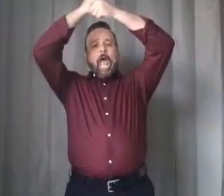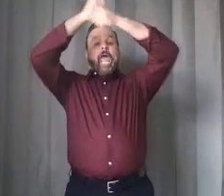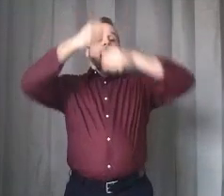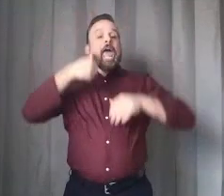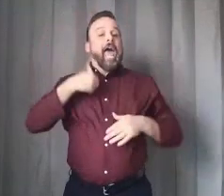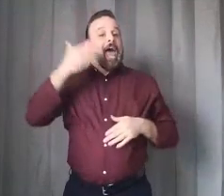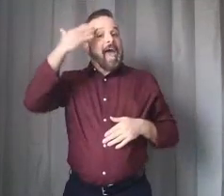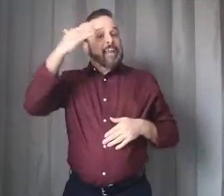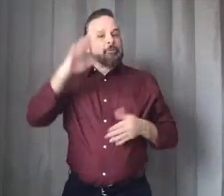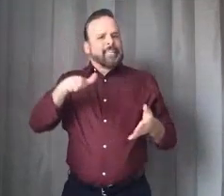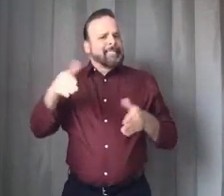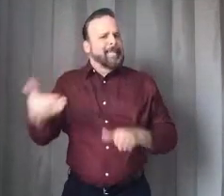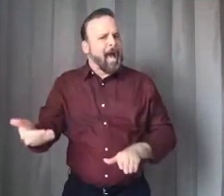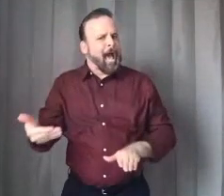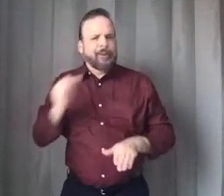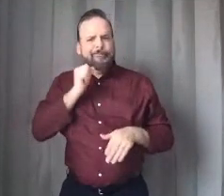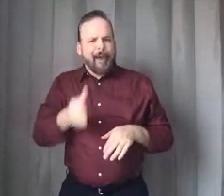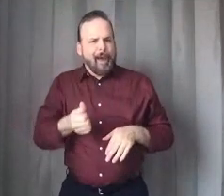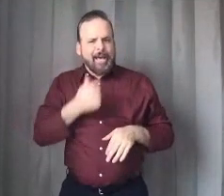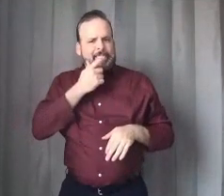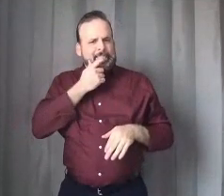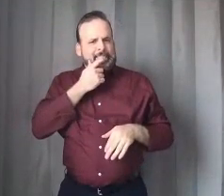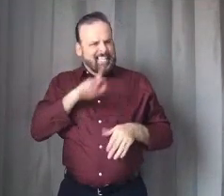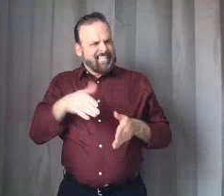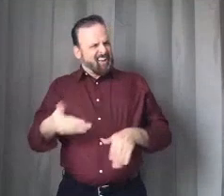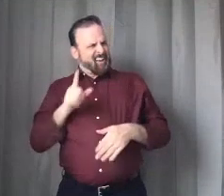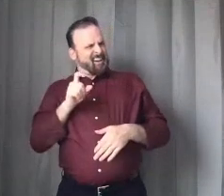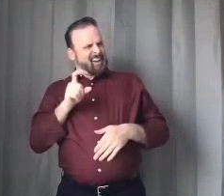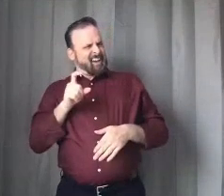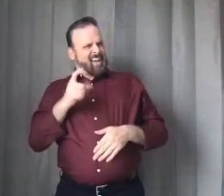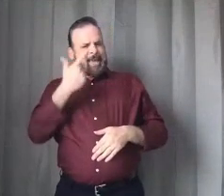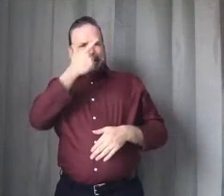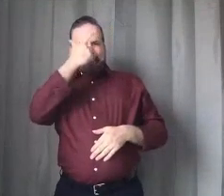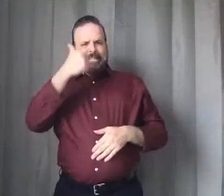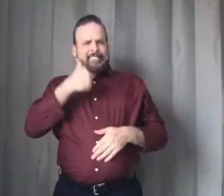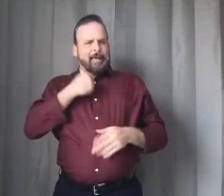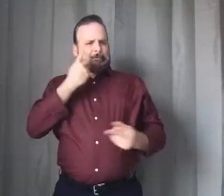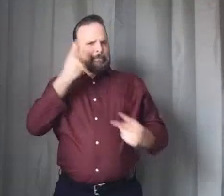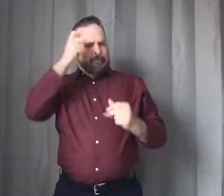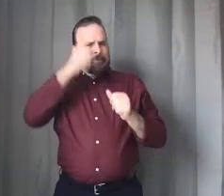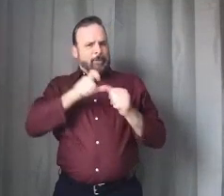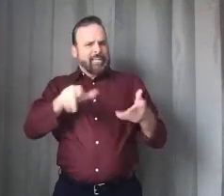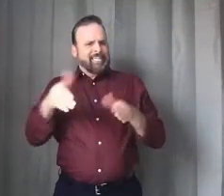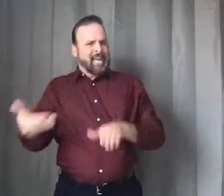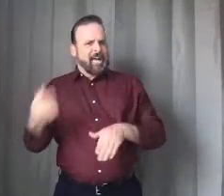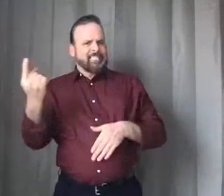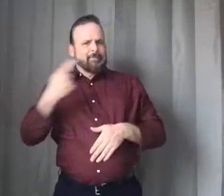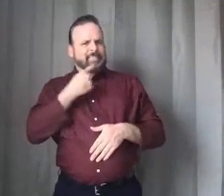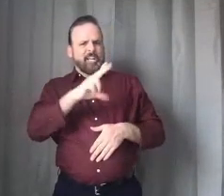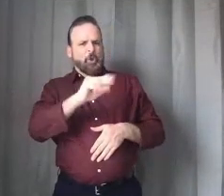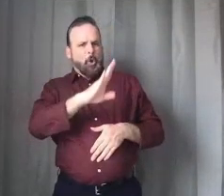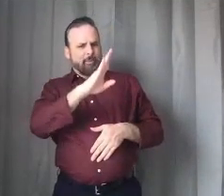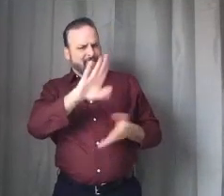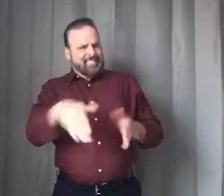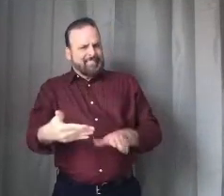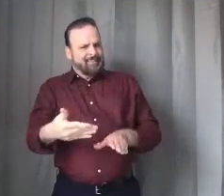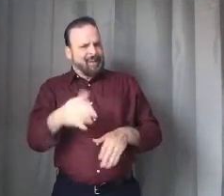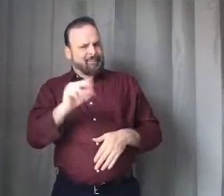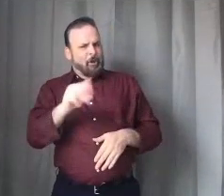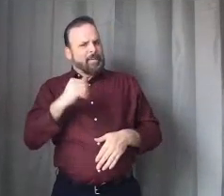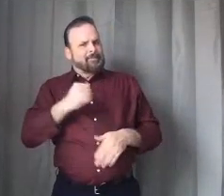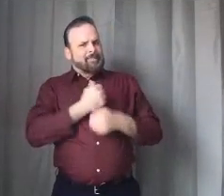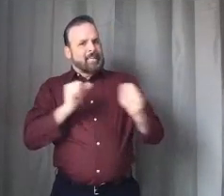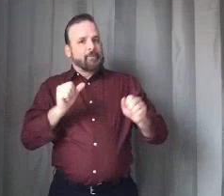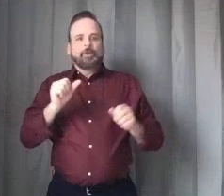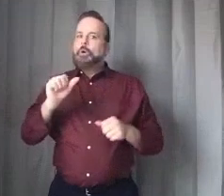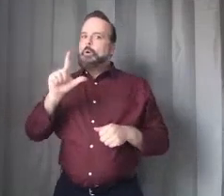if he actually died or not. Did he die? Because from my memory, it was that he always died. And then someone told me, no, he didn't die. He was saved. Lando